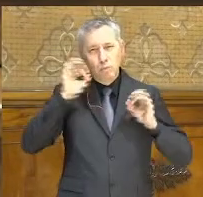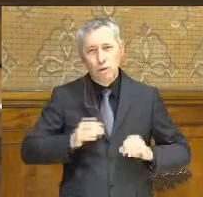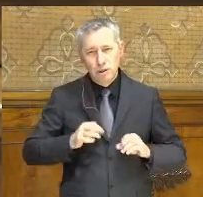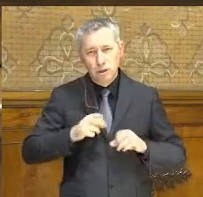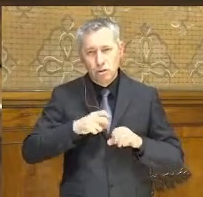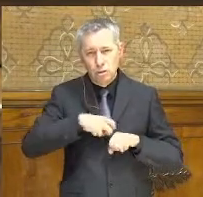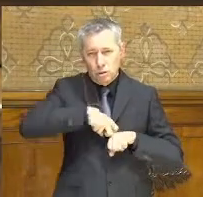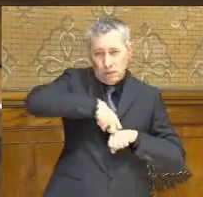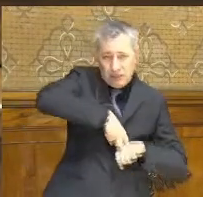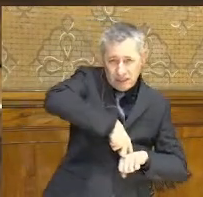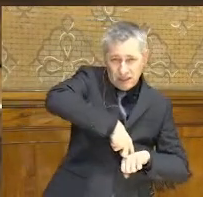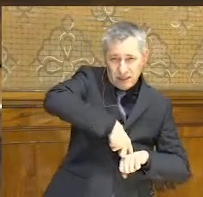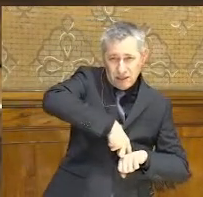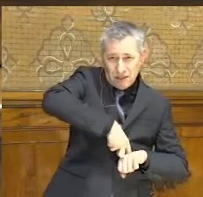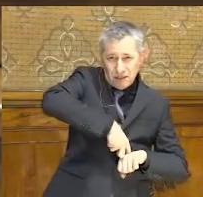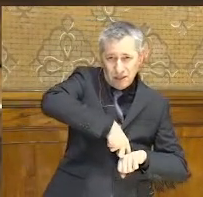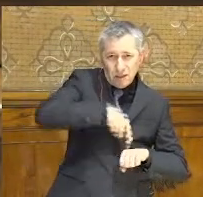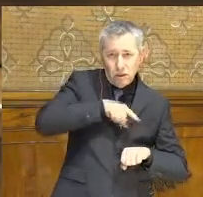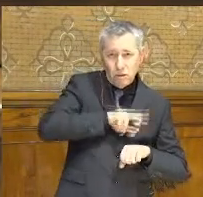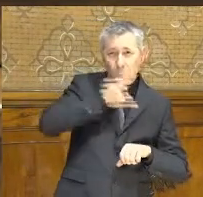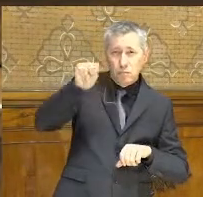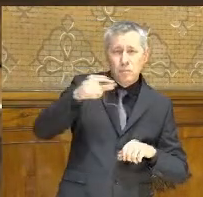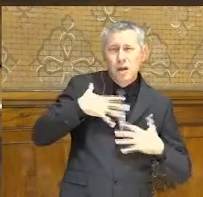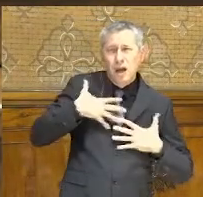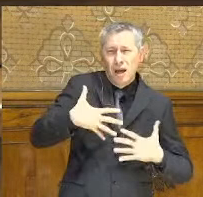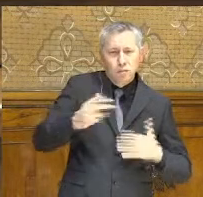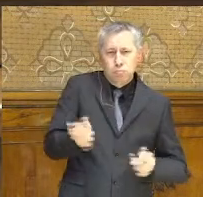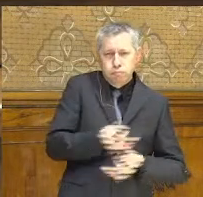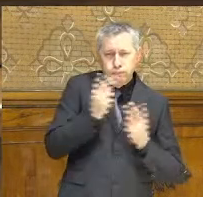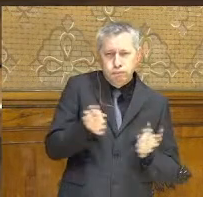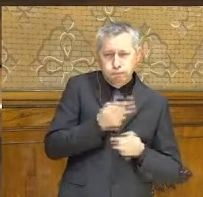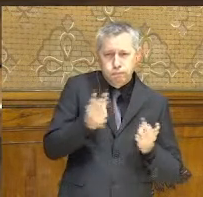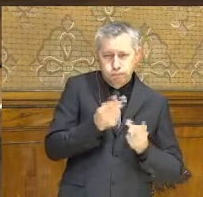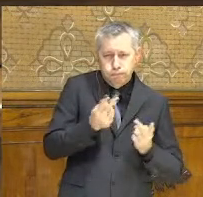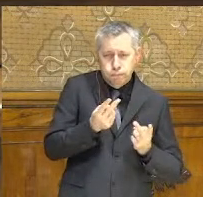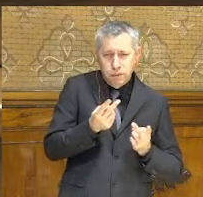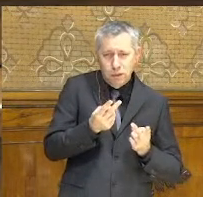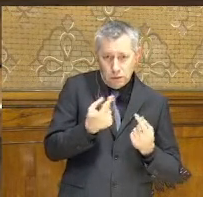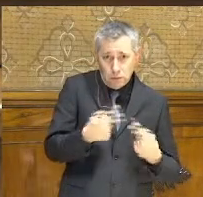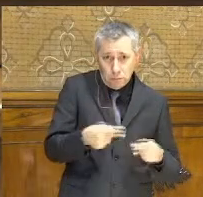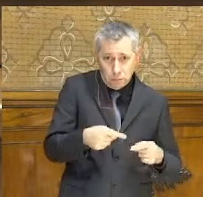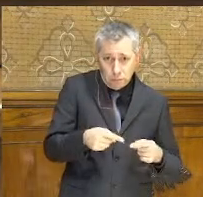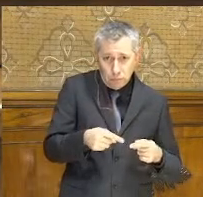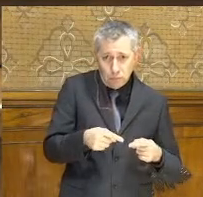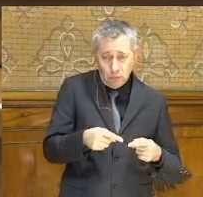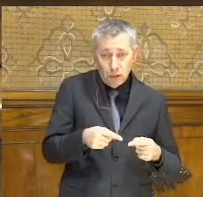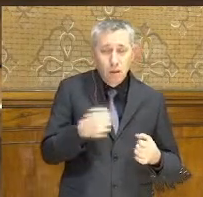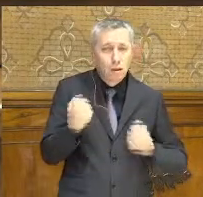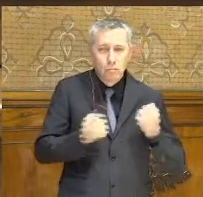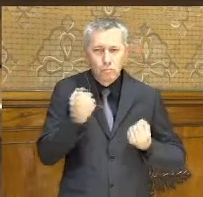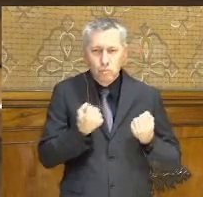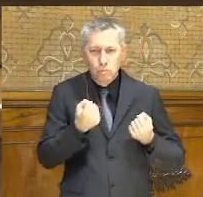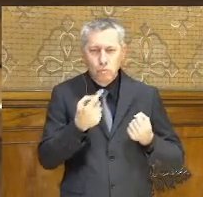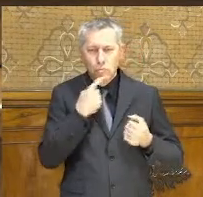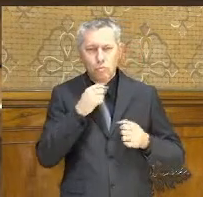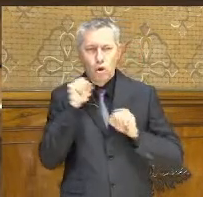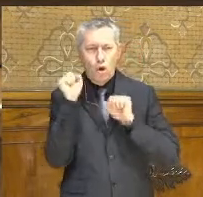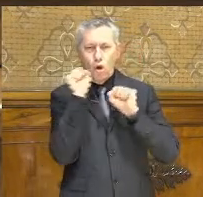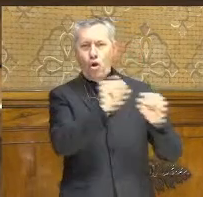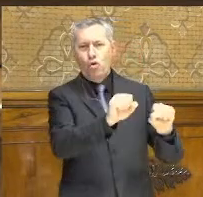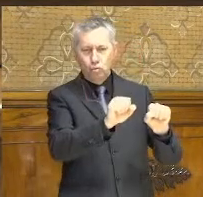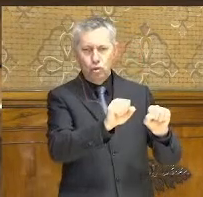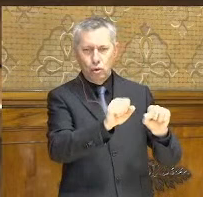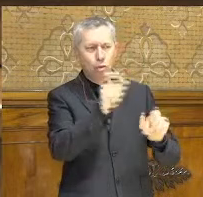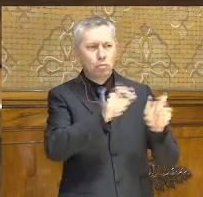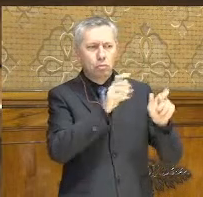the disproportionately large part of that has been black people. Now, George